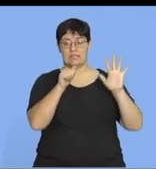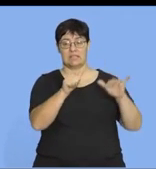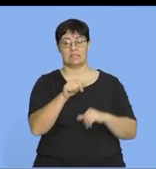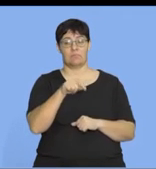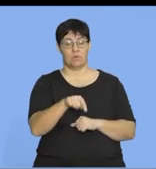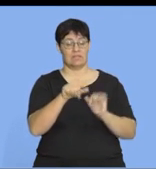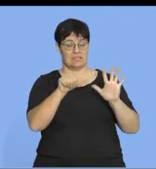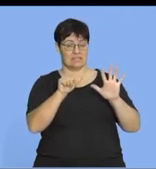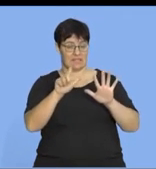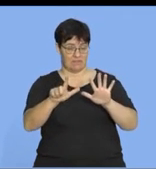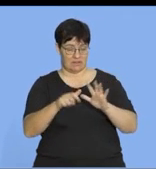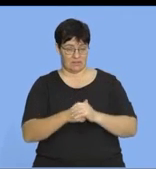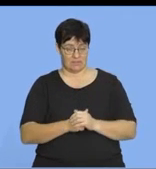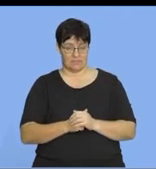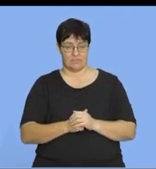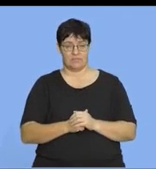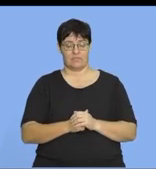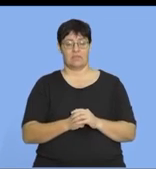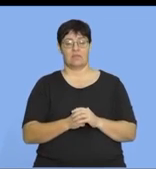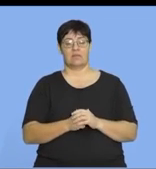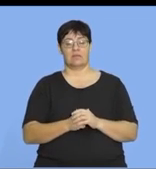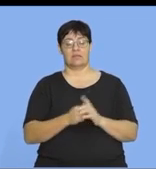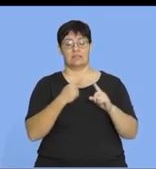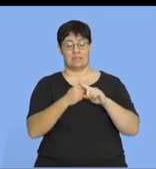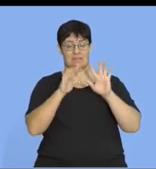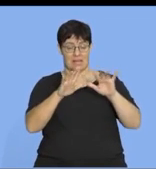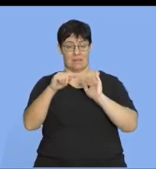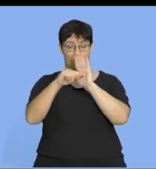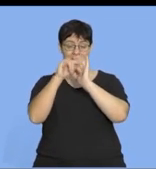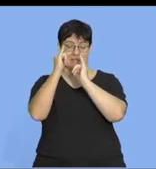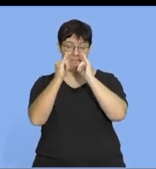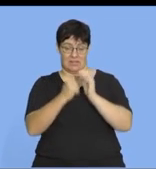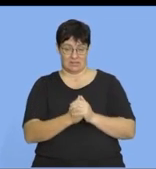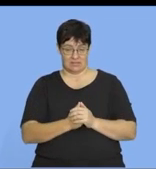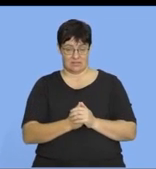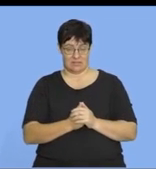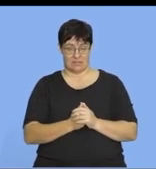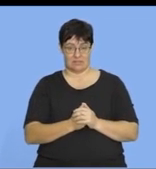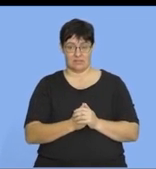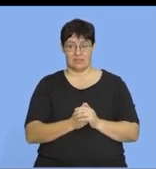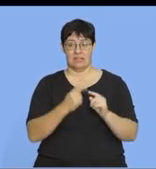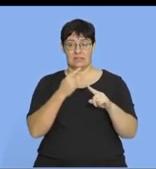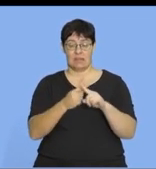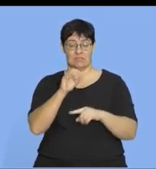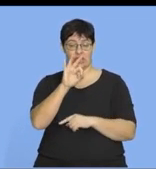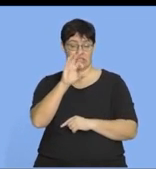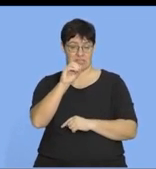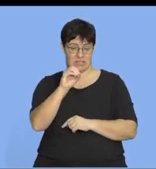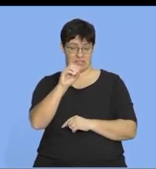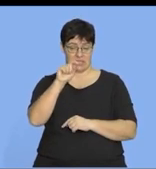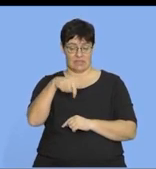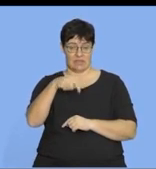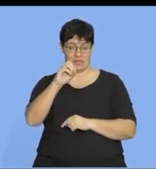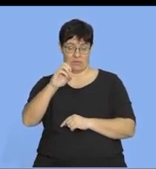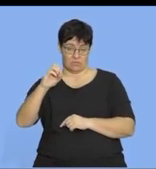is 6.67 to the minus 11 times 30,000